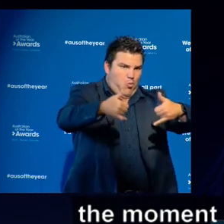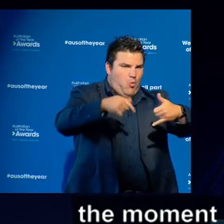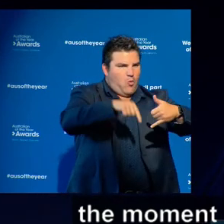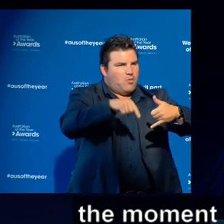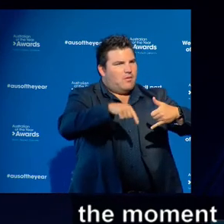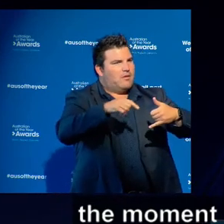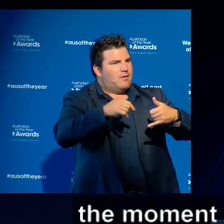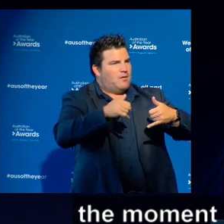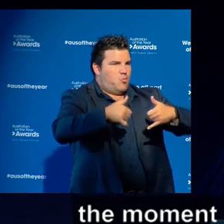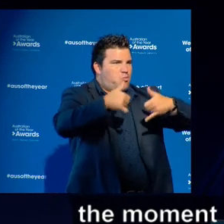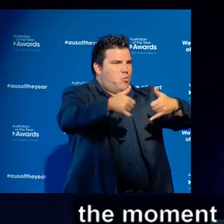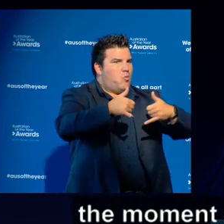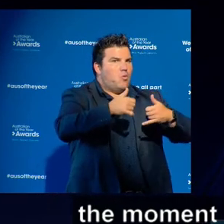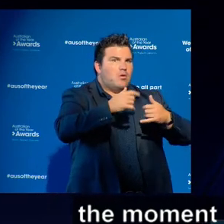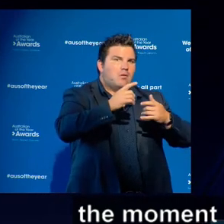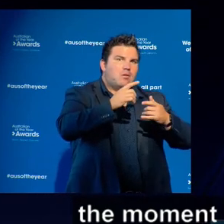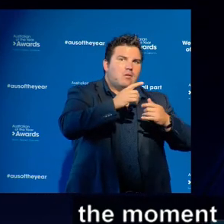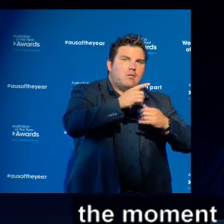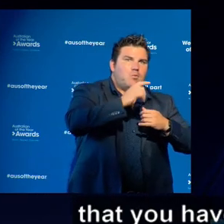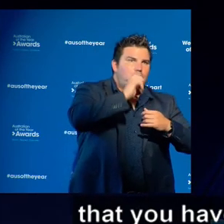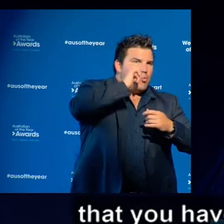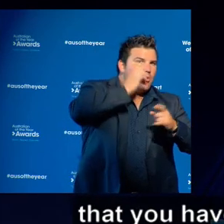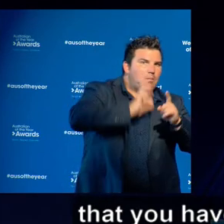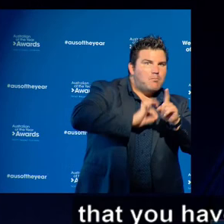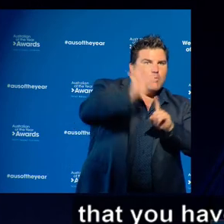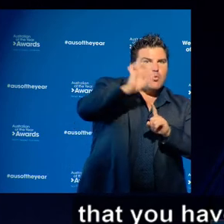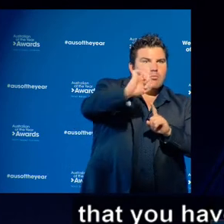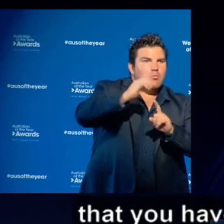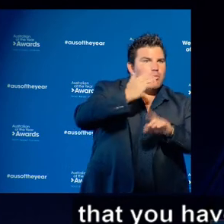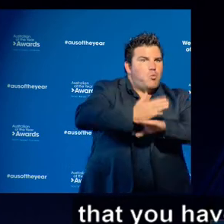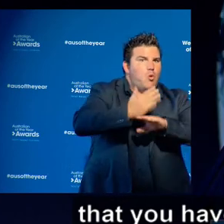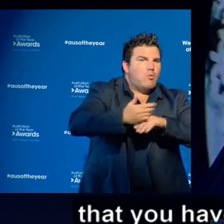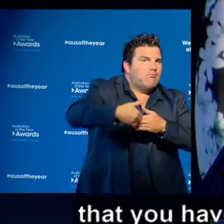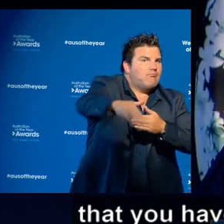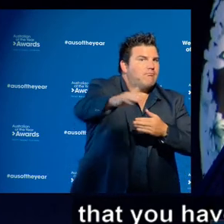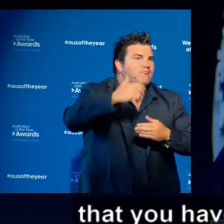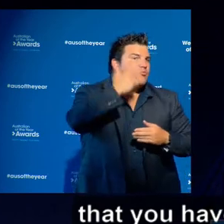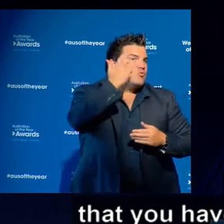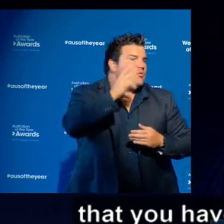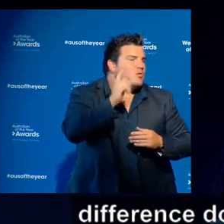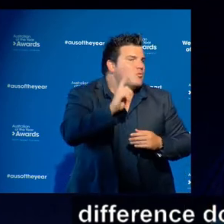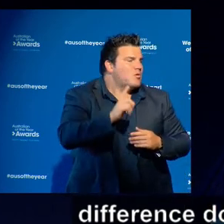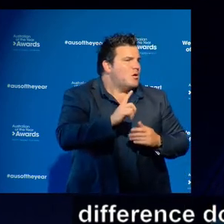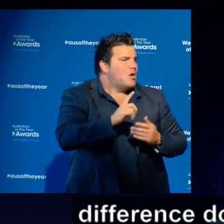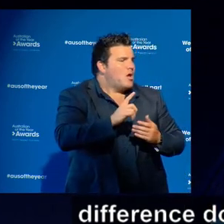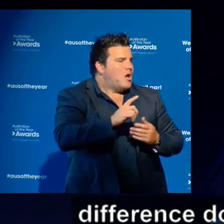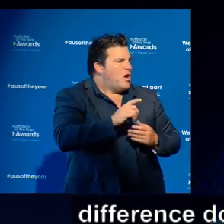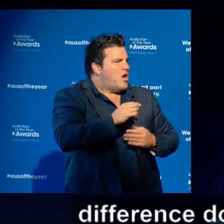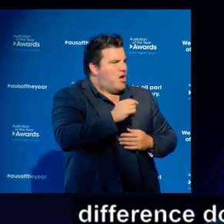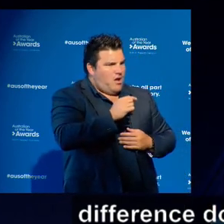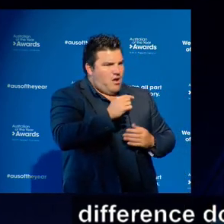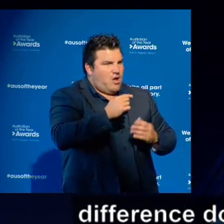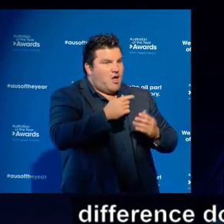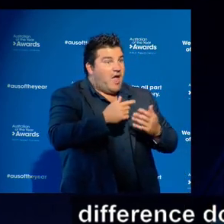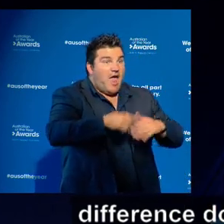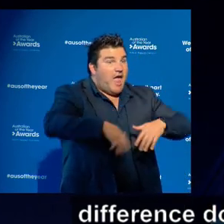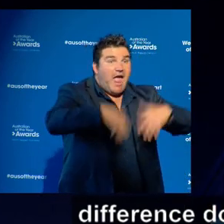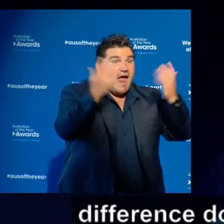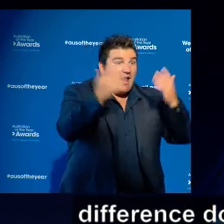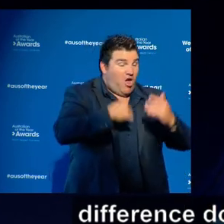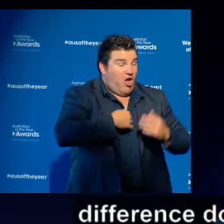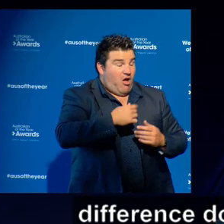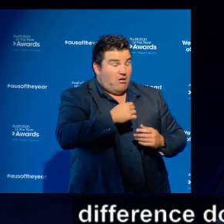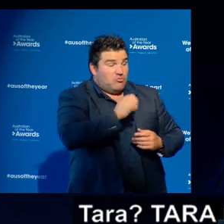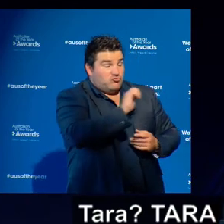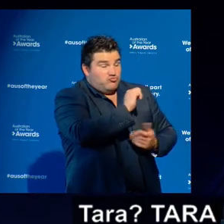kind of difference do you think that will have on the work that you do, Tara? I think anything that just promotes young people, anything